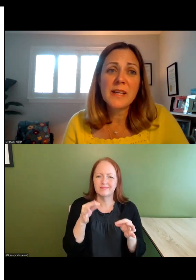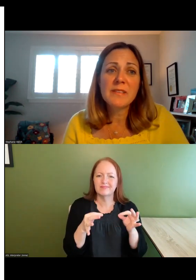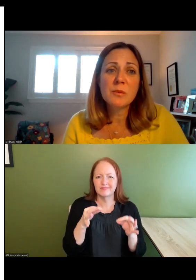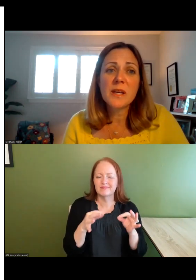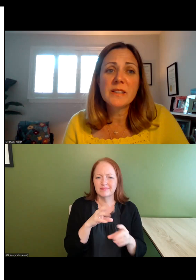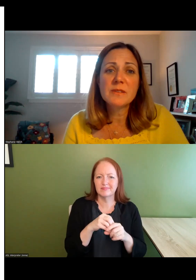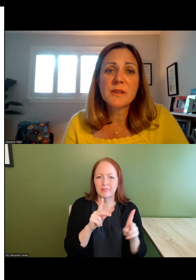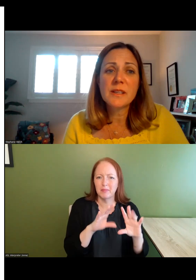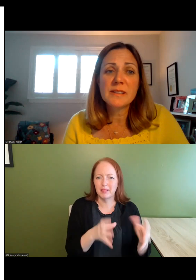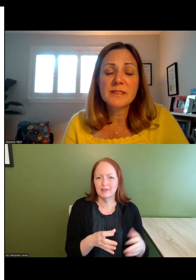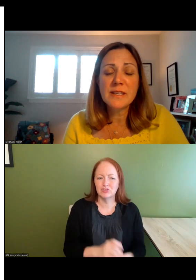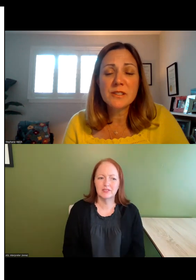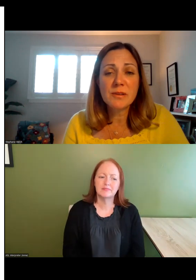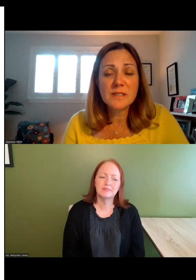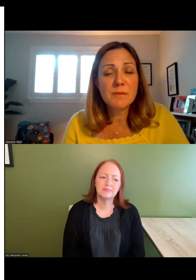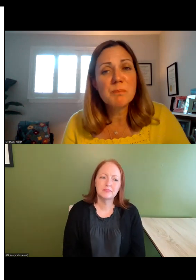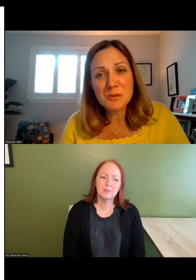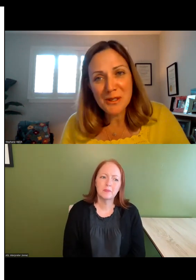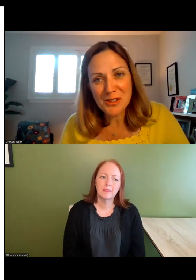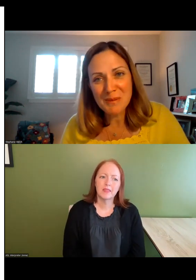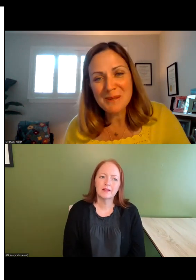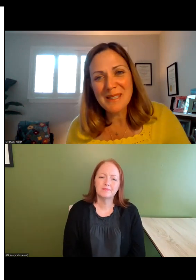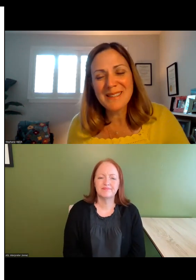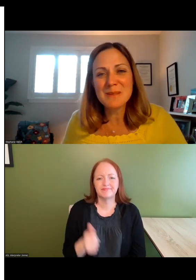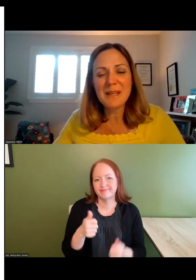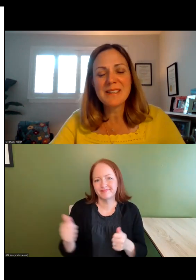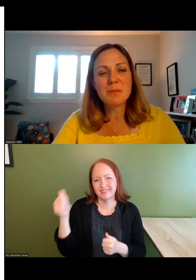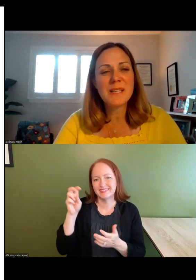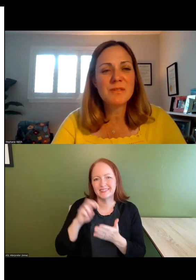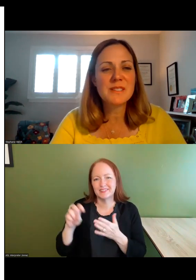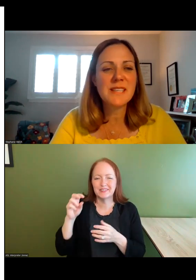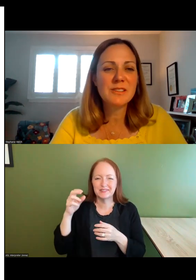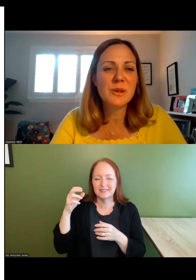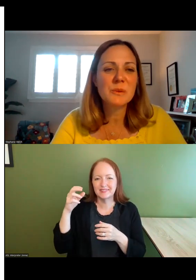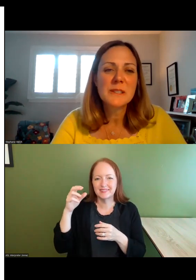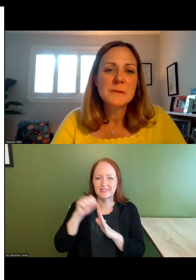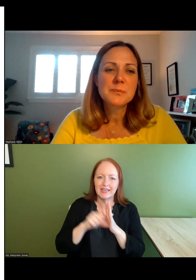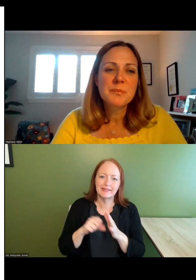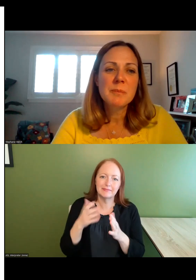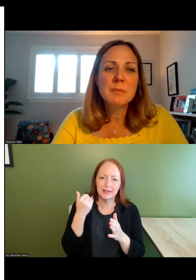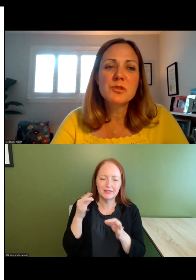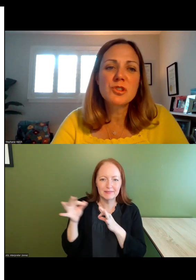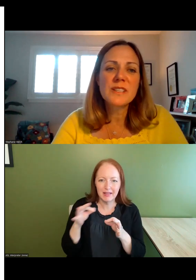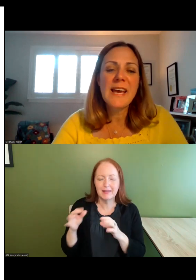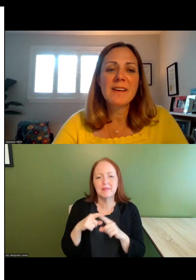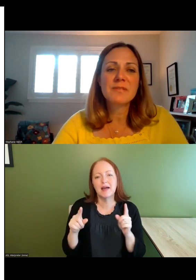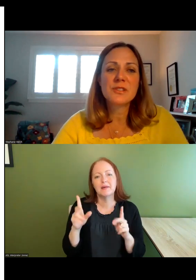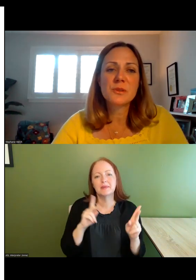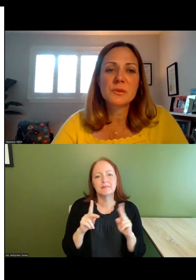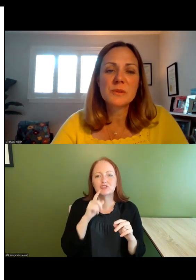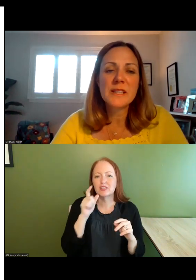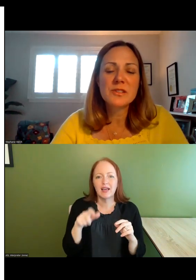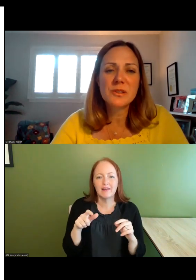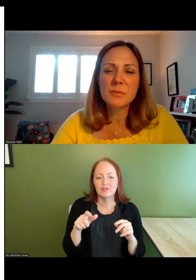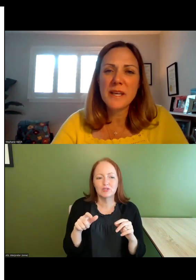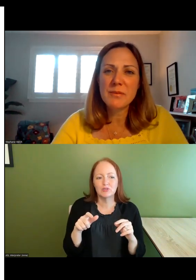And I think we kind of, and the secretary does a much better job explaining this, but I think many of us said, people shouldn't have